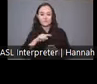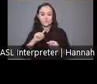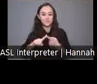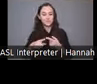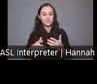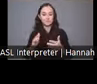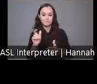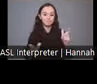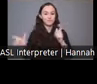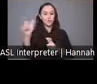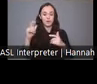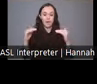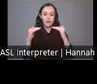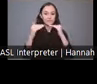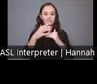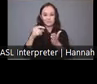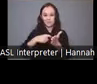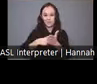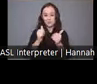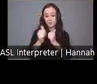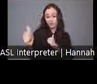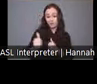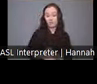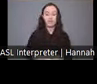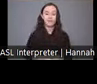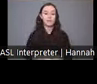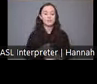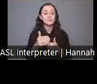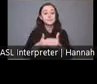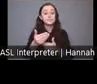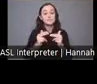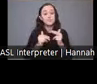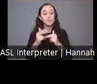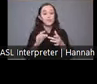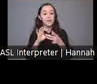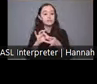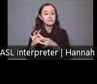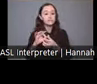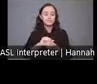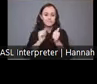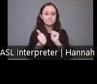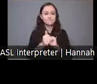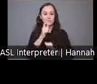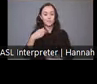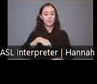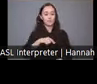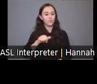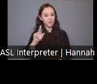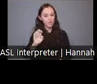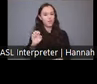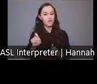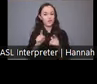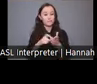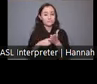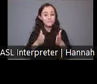archaeology and beyond? The process of building relationships alters who we are as archaeologists and as